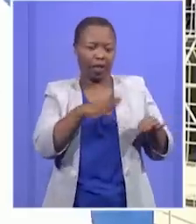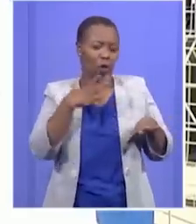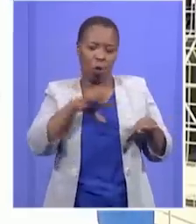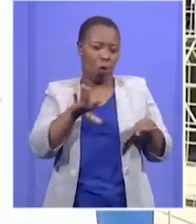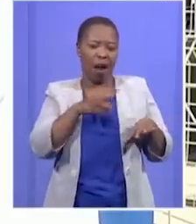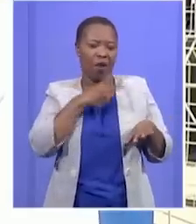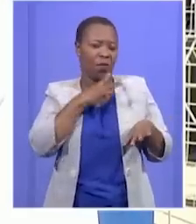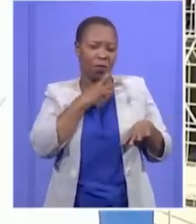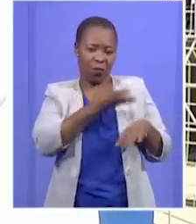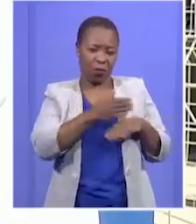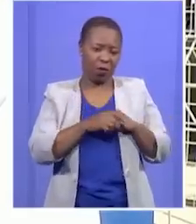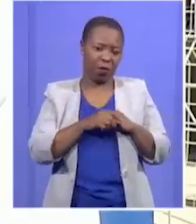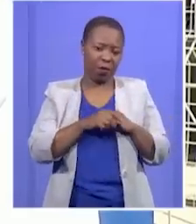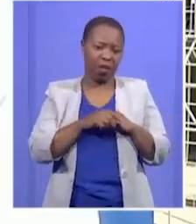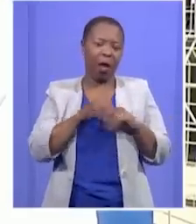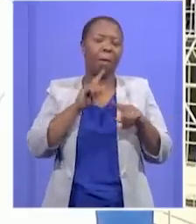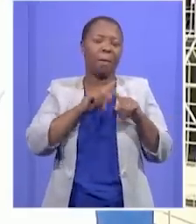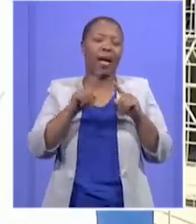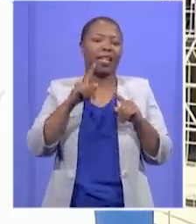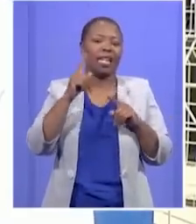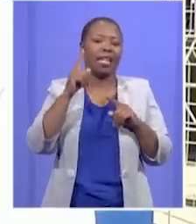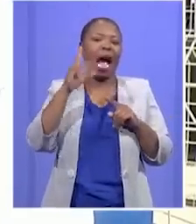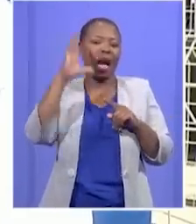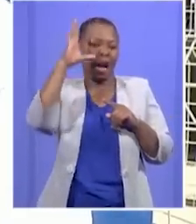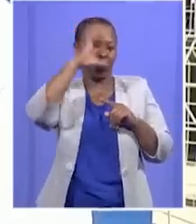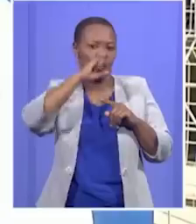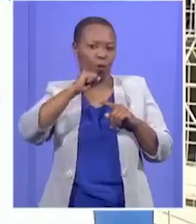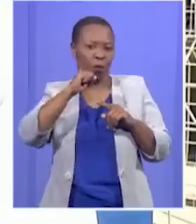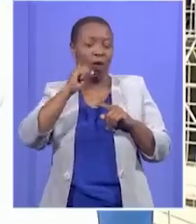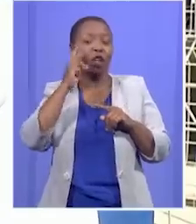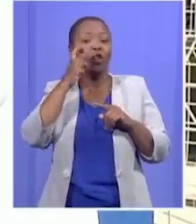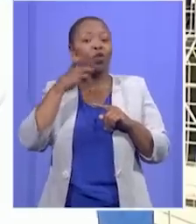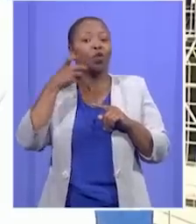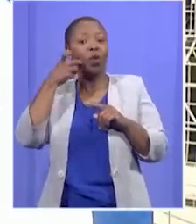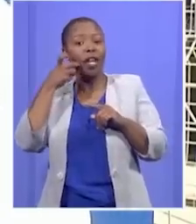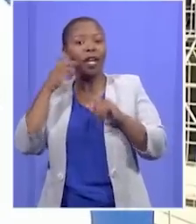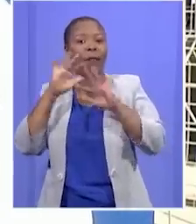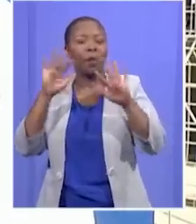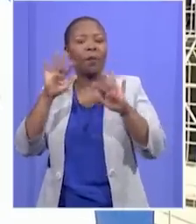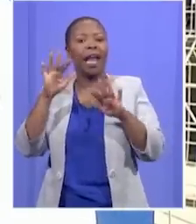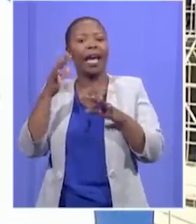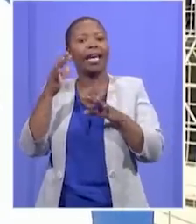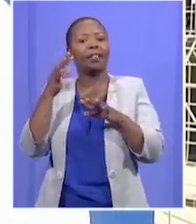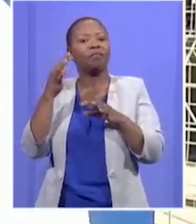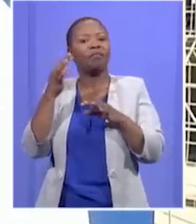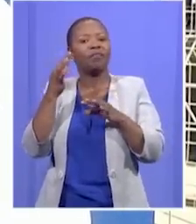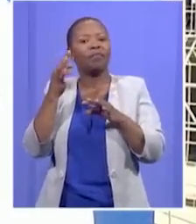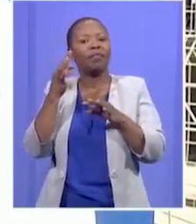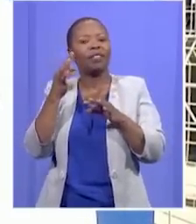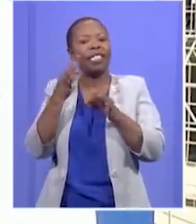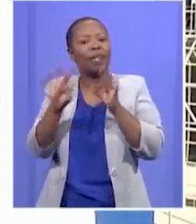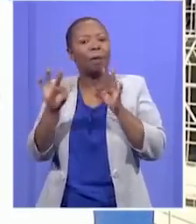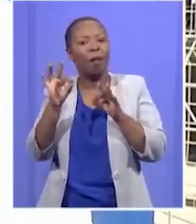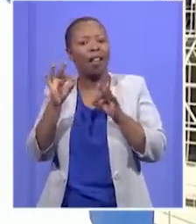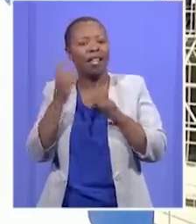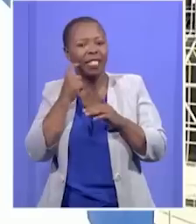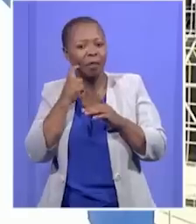assume they think Zweli's people have a slate, especially when it comes to